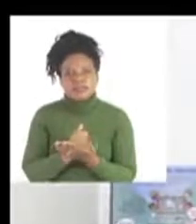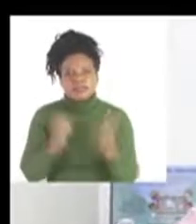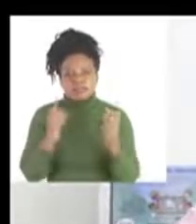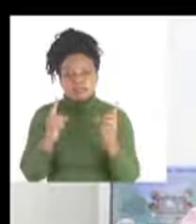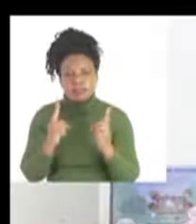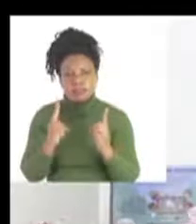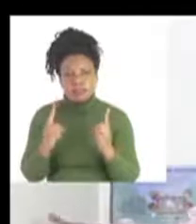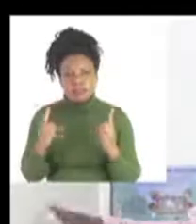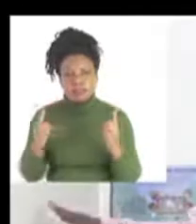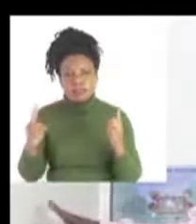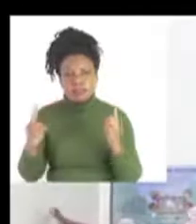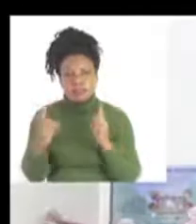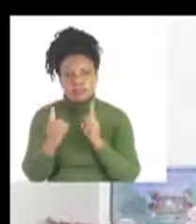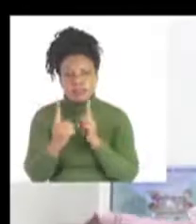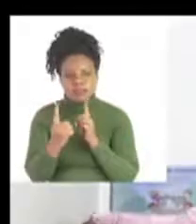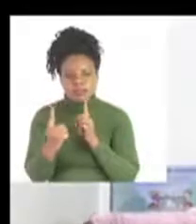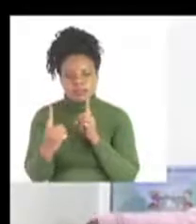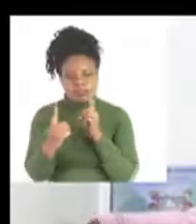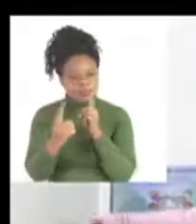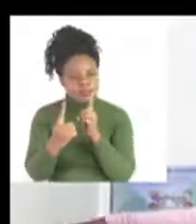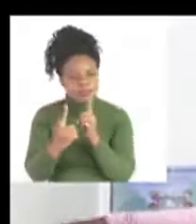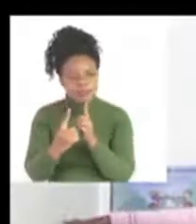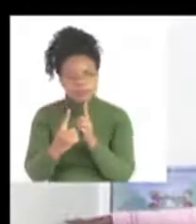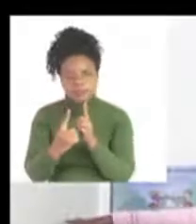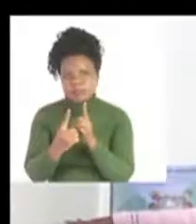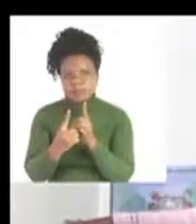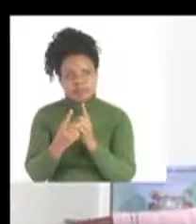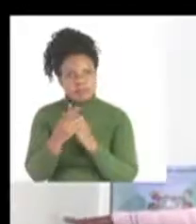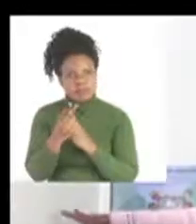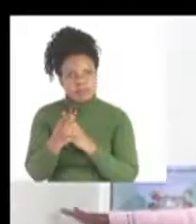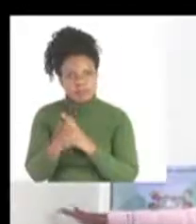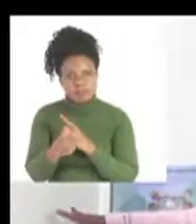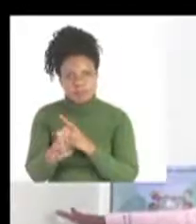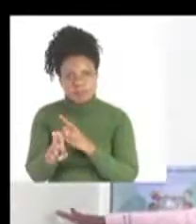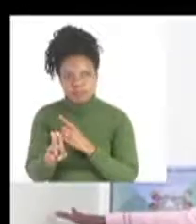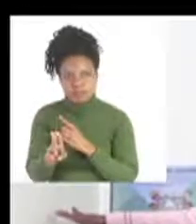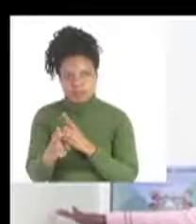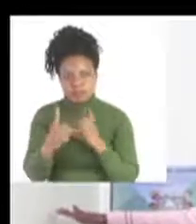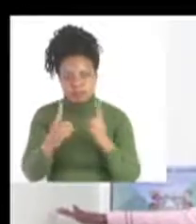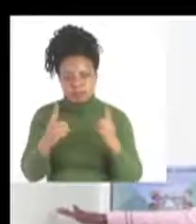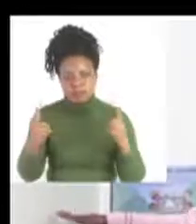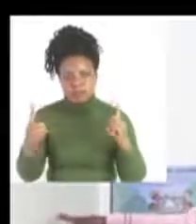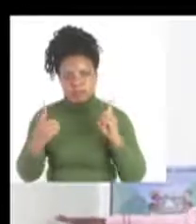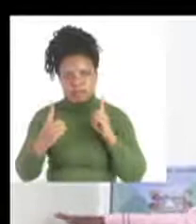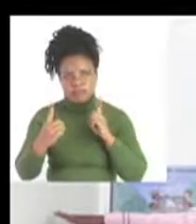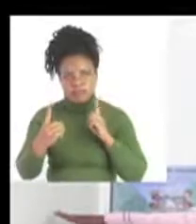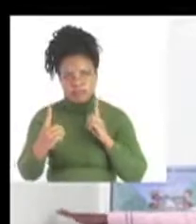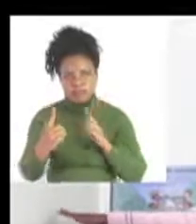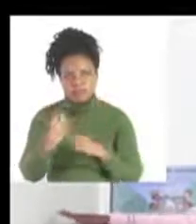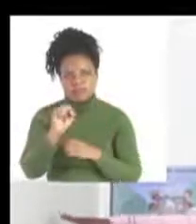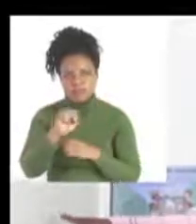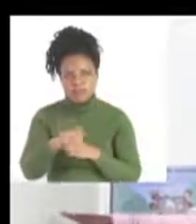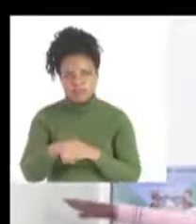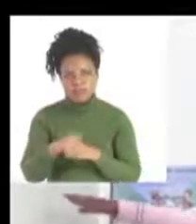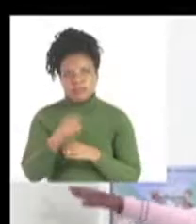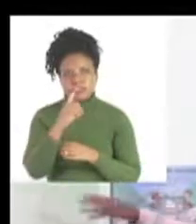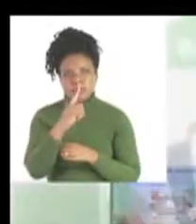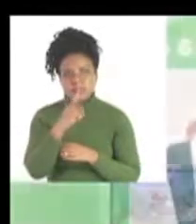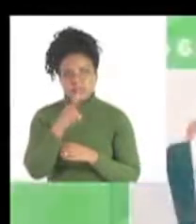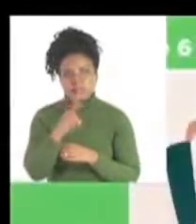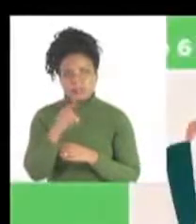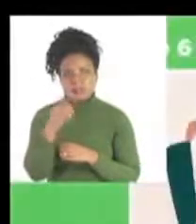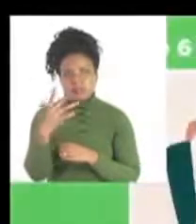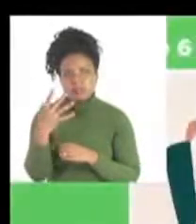And let's not forget to observe the social distancing, which is about 1.5 meters.